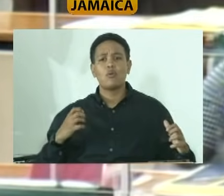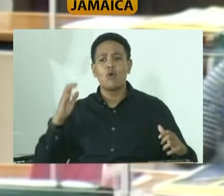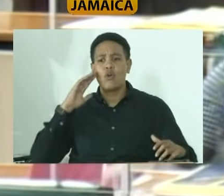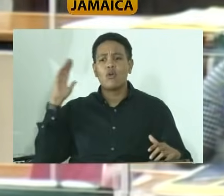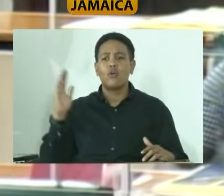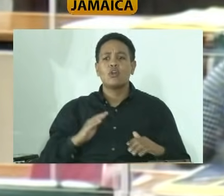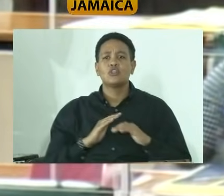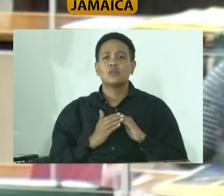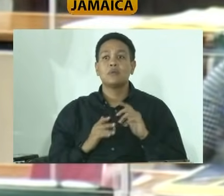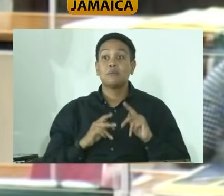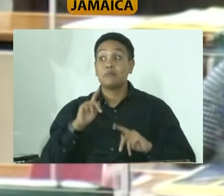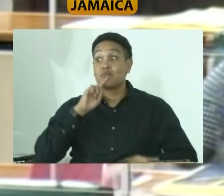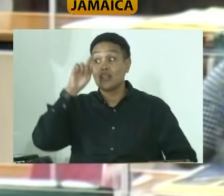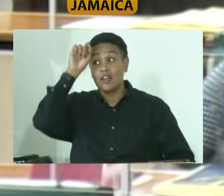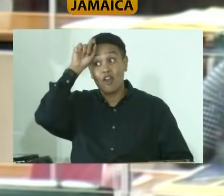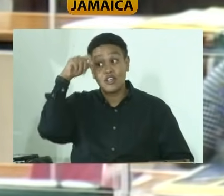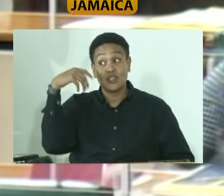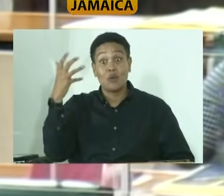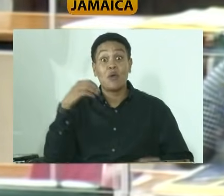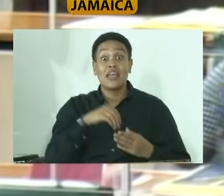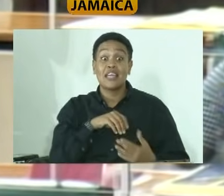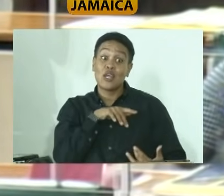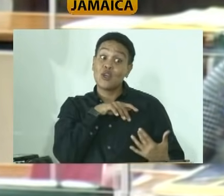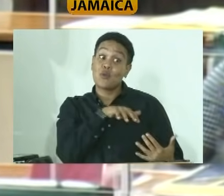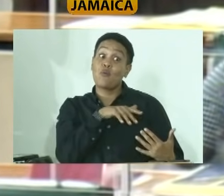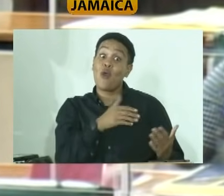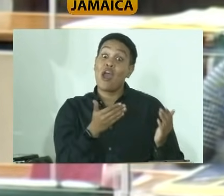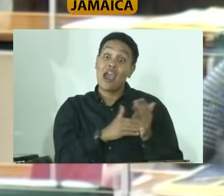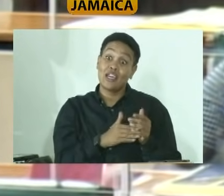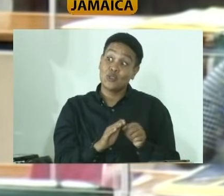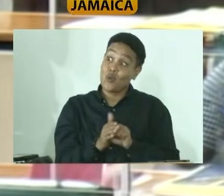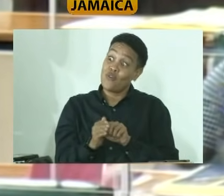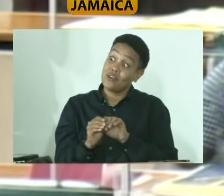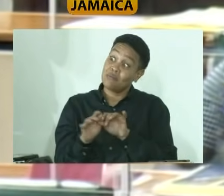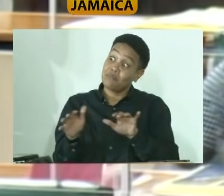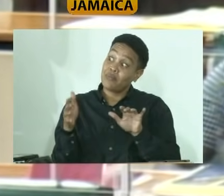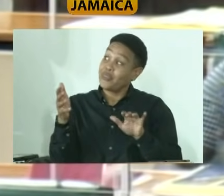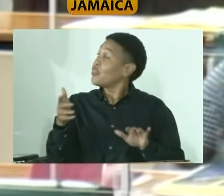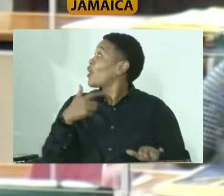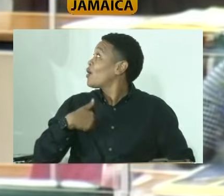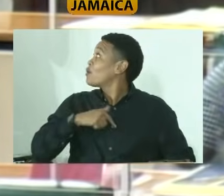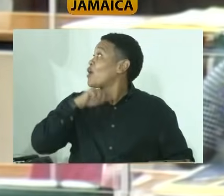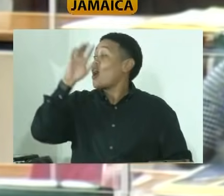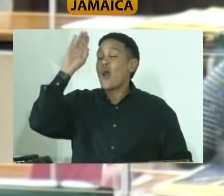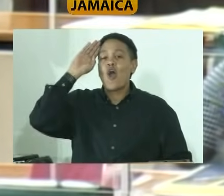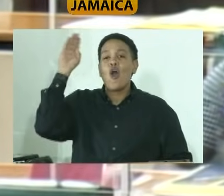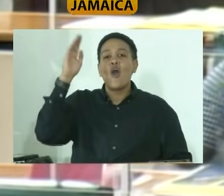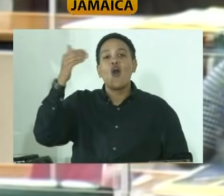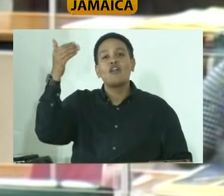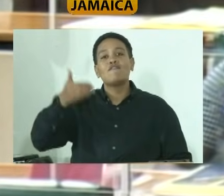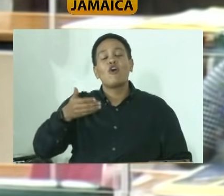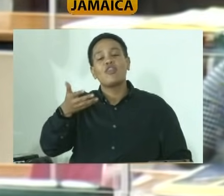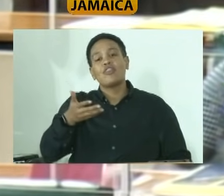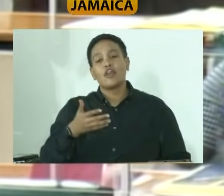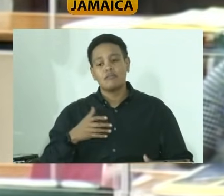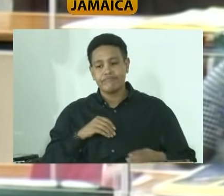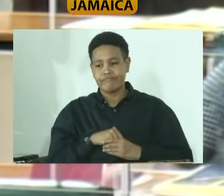to understand that in the war against COVID-19, we are all on the front line.